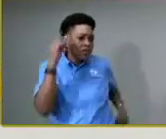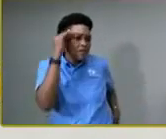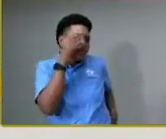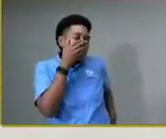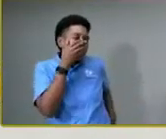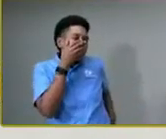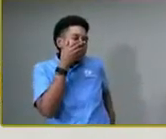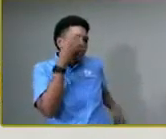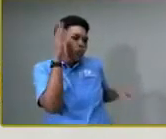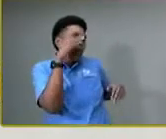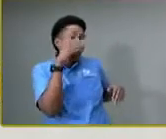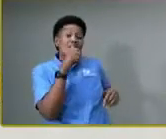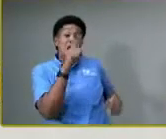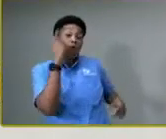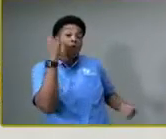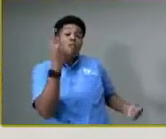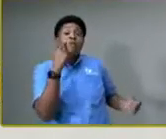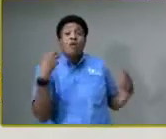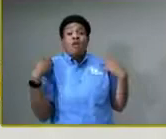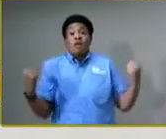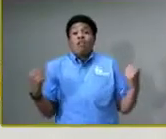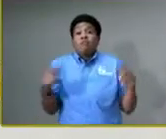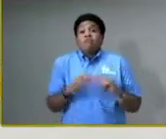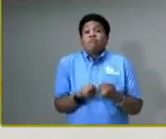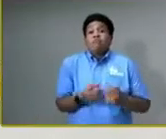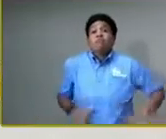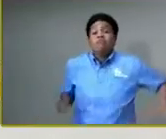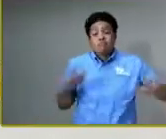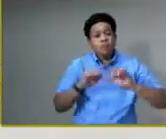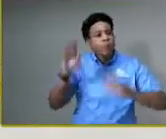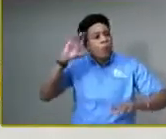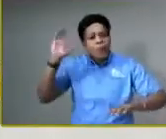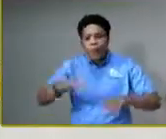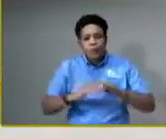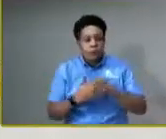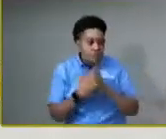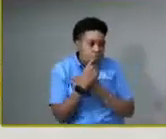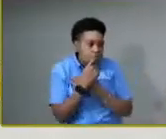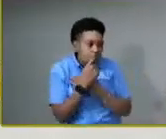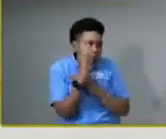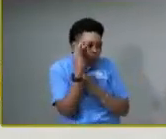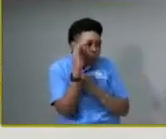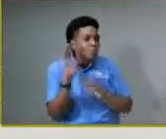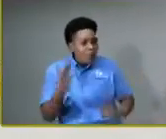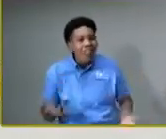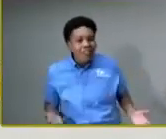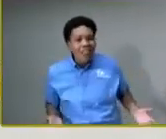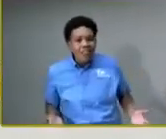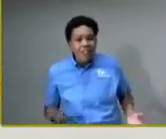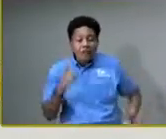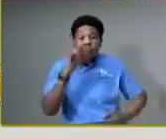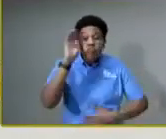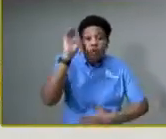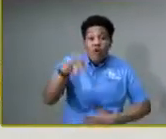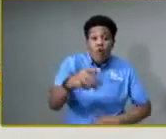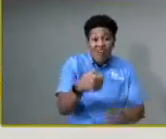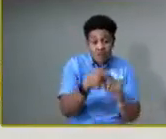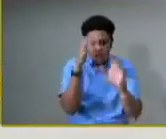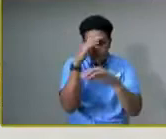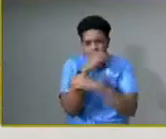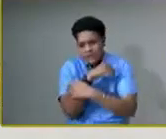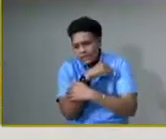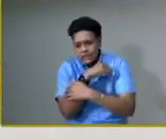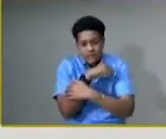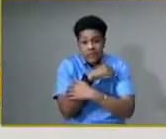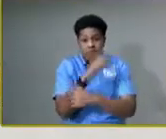health, but for the entire country. All 4 regional health authorities have 2 or more hospitals in the